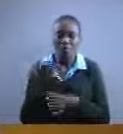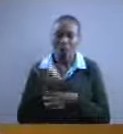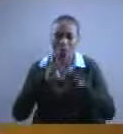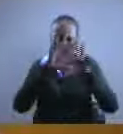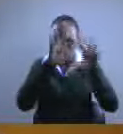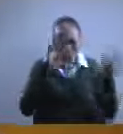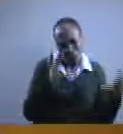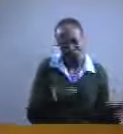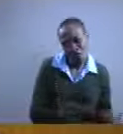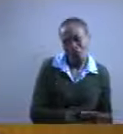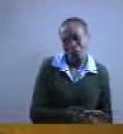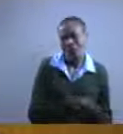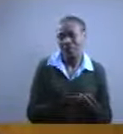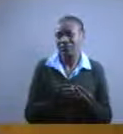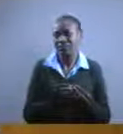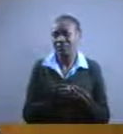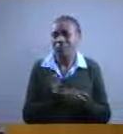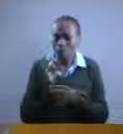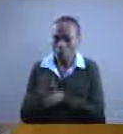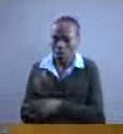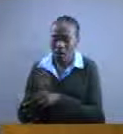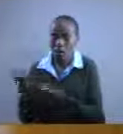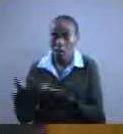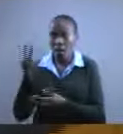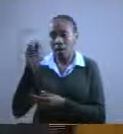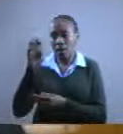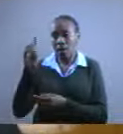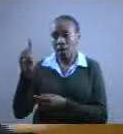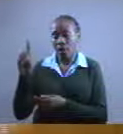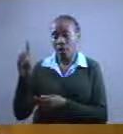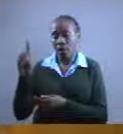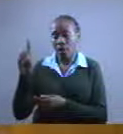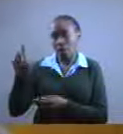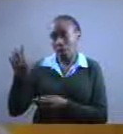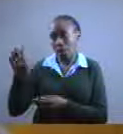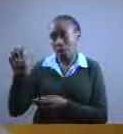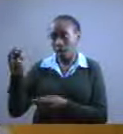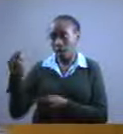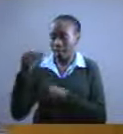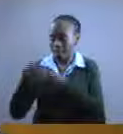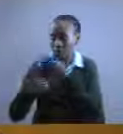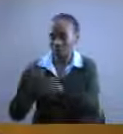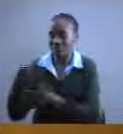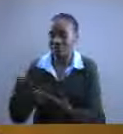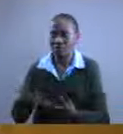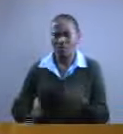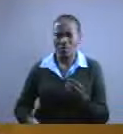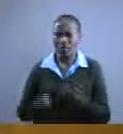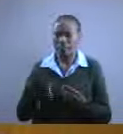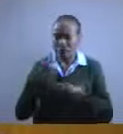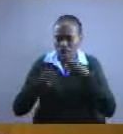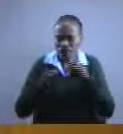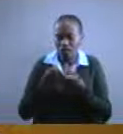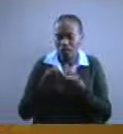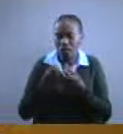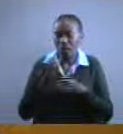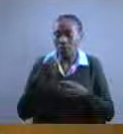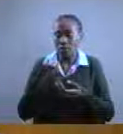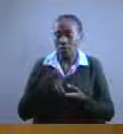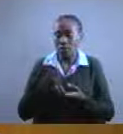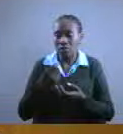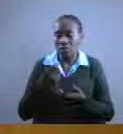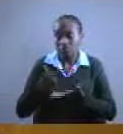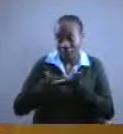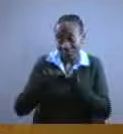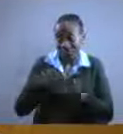thorough consultative process at the NEDLAC process. I'm raising this because all of a sudden the DA has found it very, very